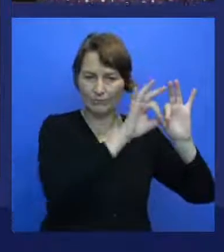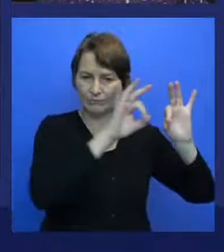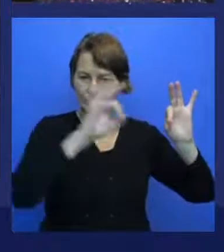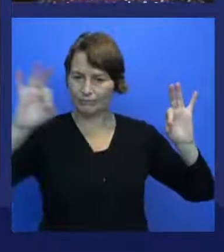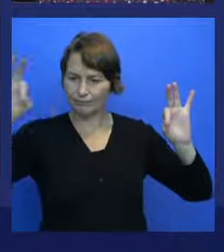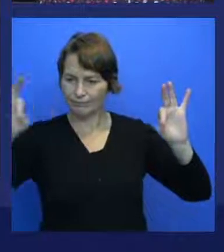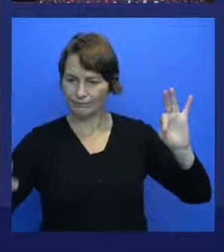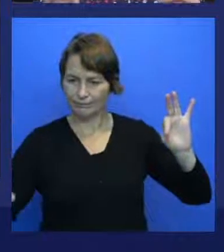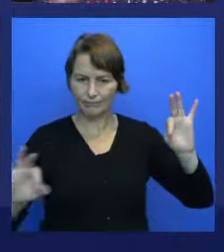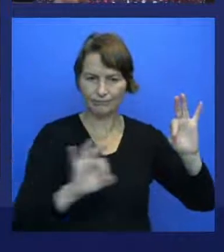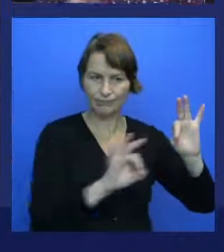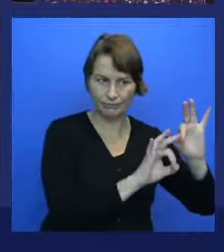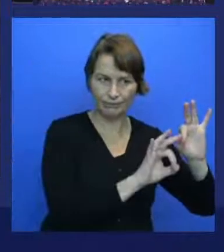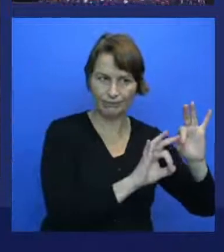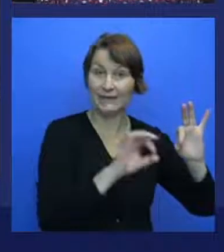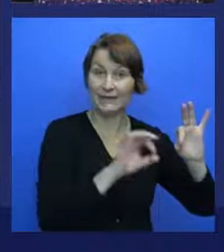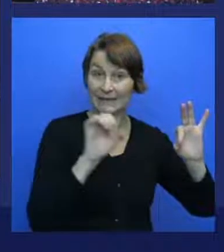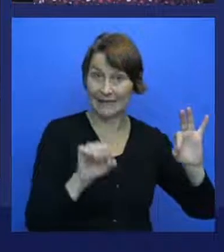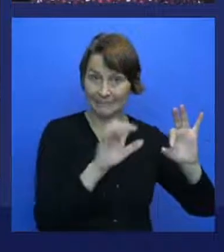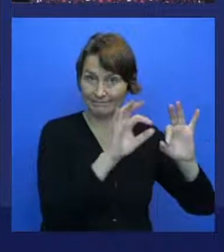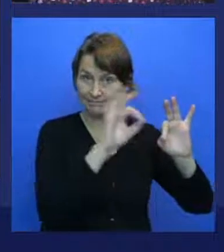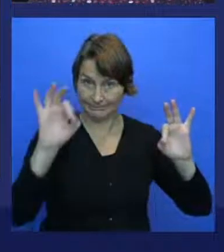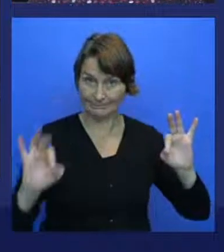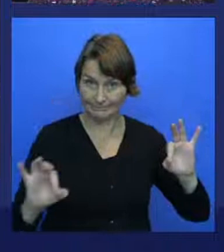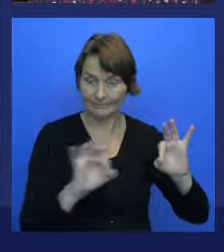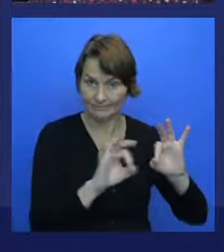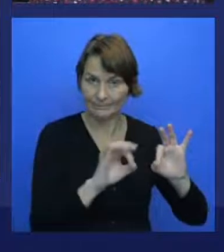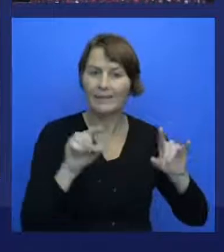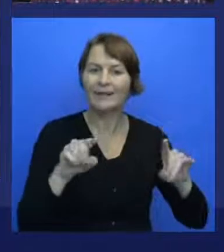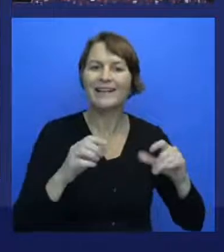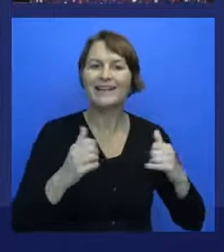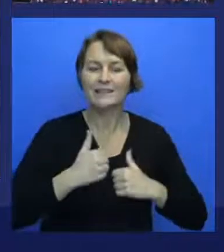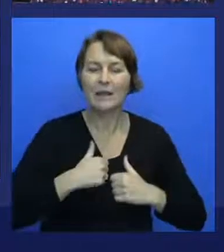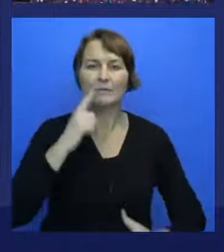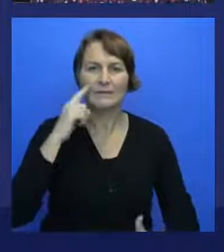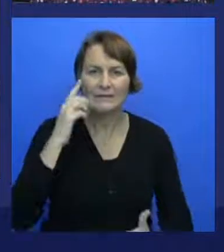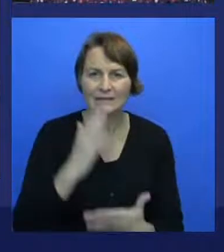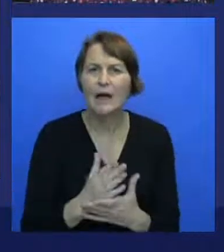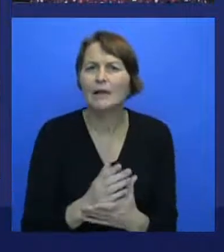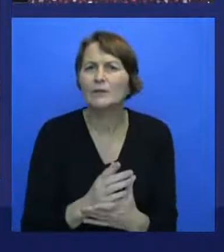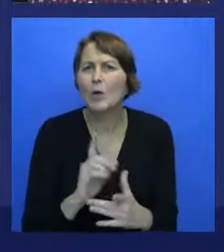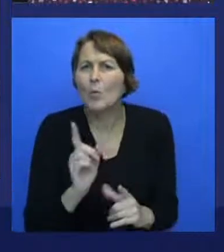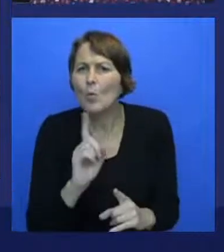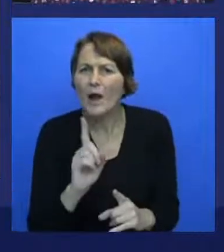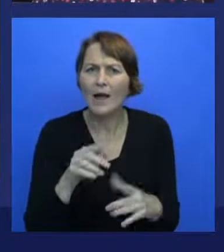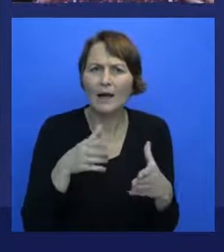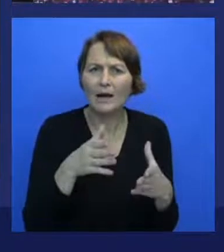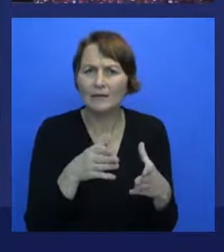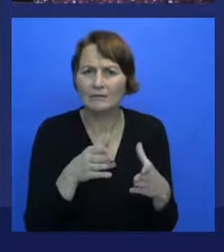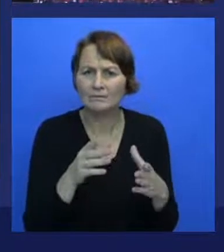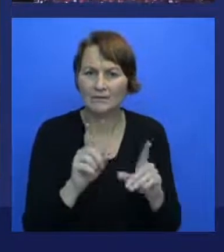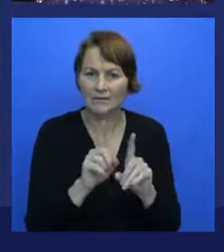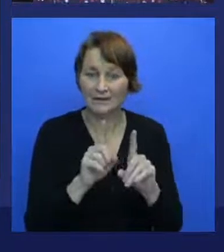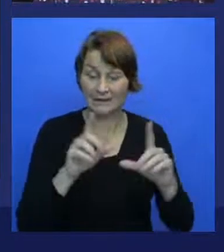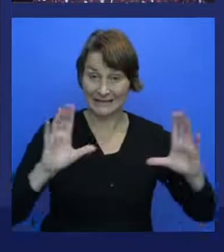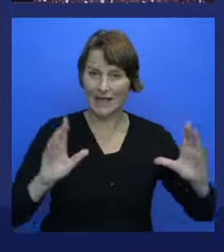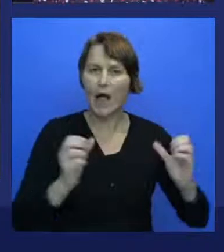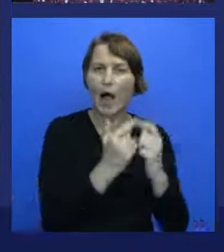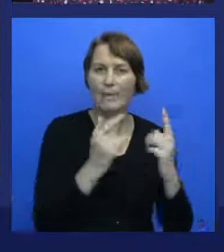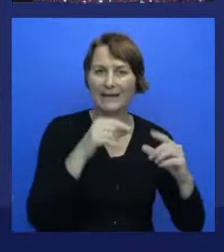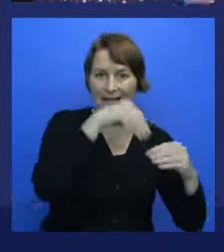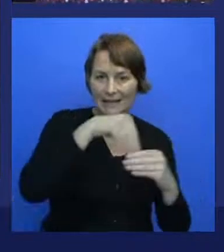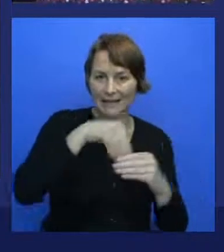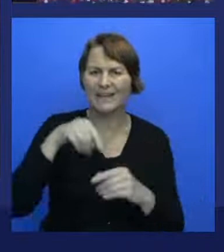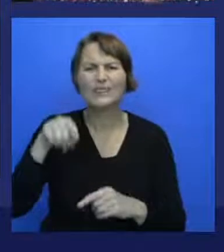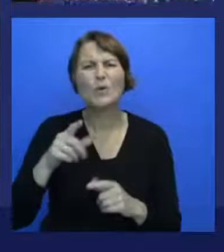specific. So imagine being able to use these three in combination. We have customers, for example, in New York, RXR, which is a very large company